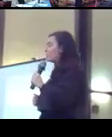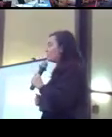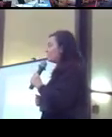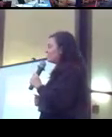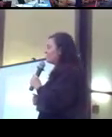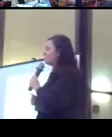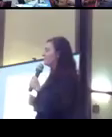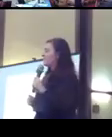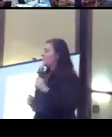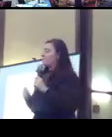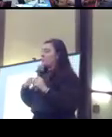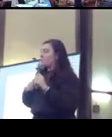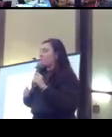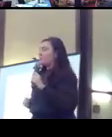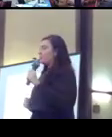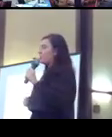Transportation.